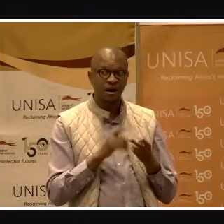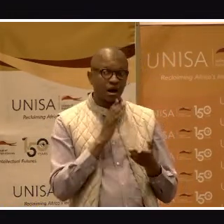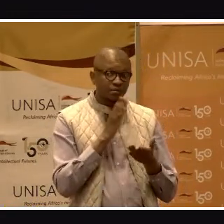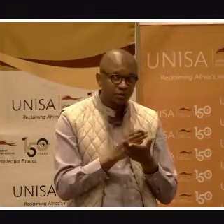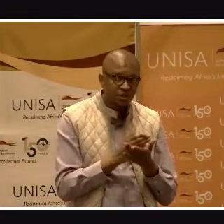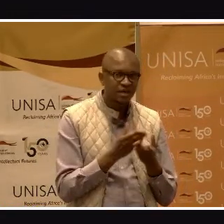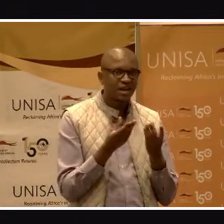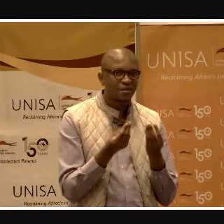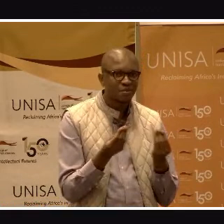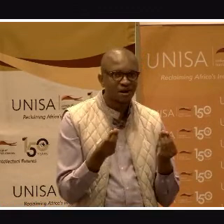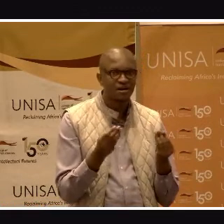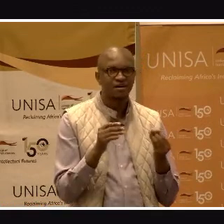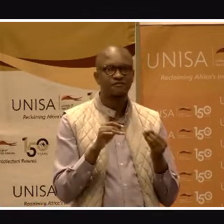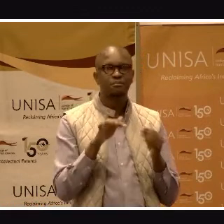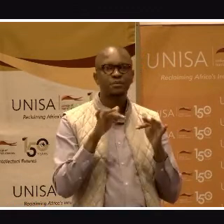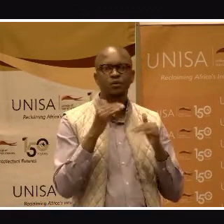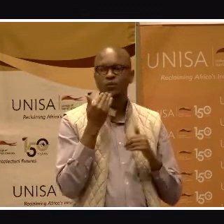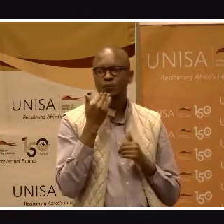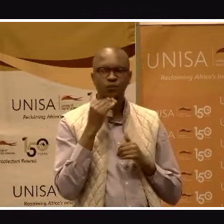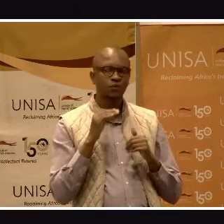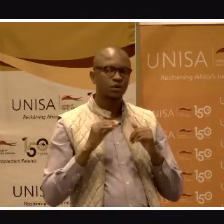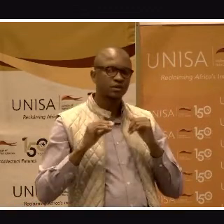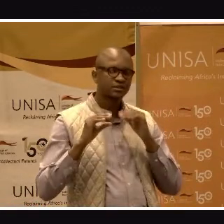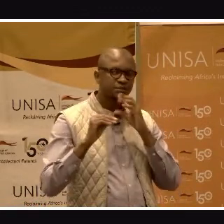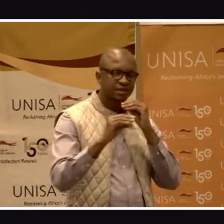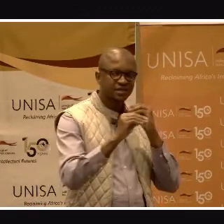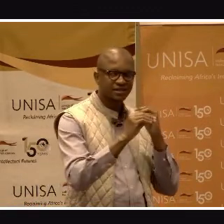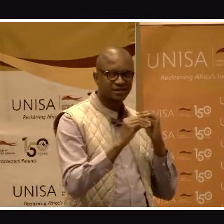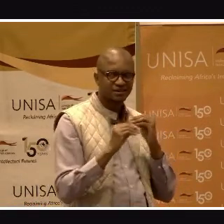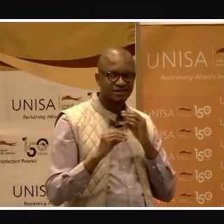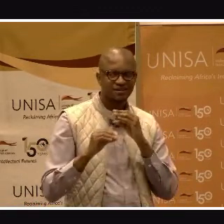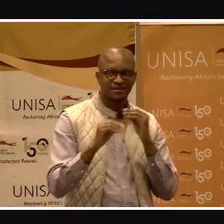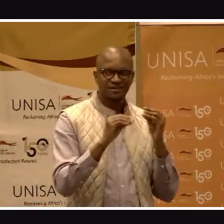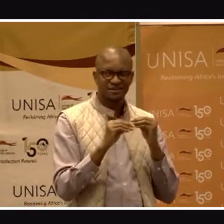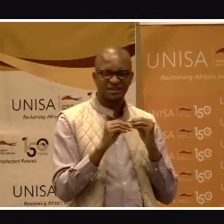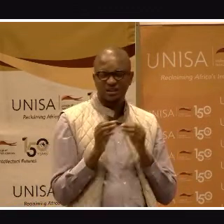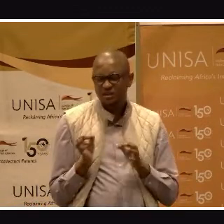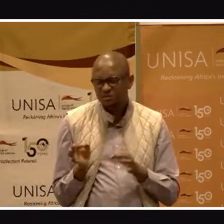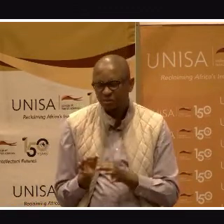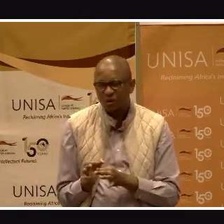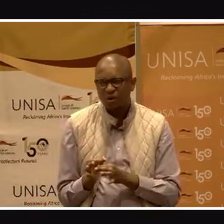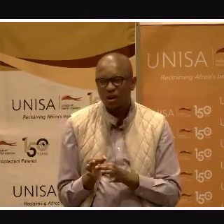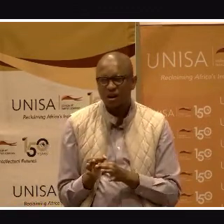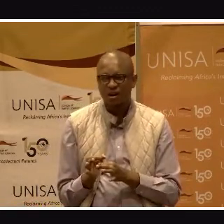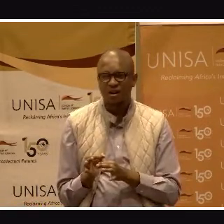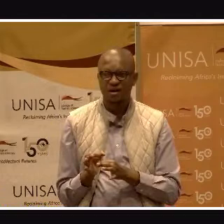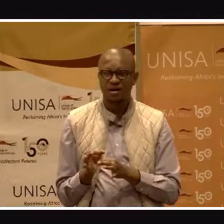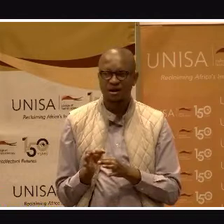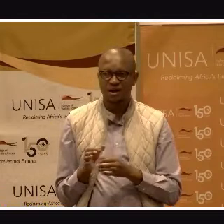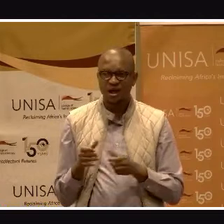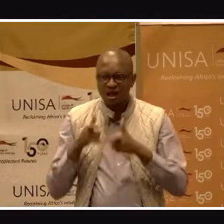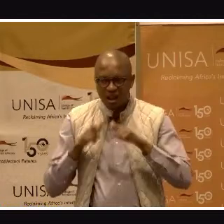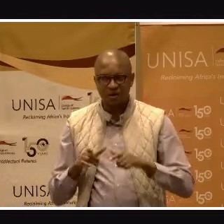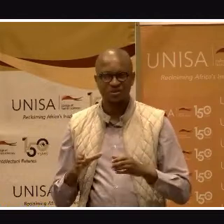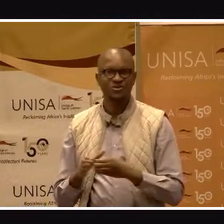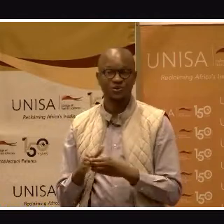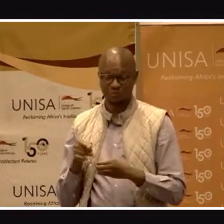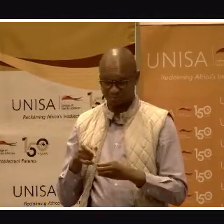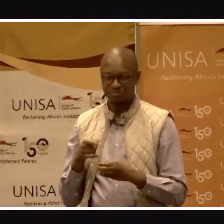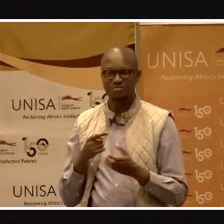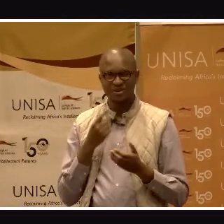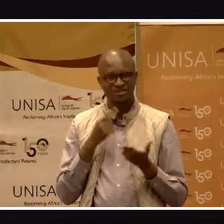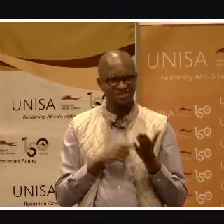to the total population is very, very small, speaking a particular indigenous language, there is a sign that that language will